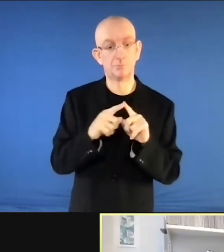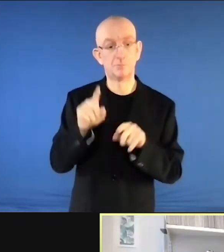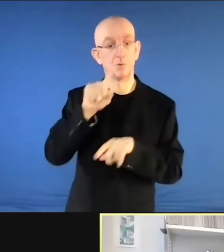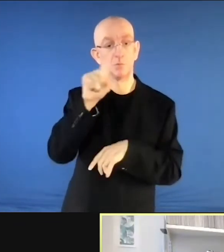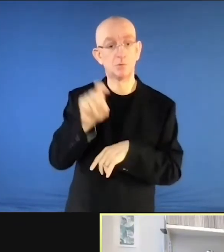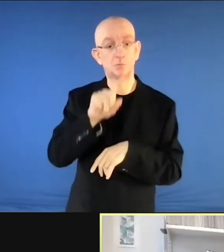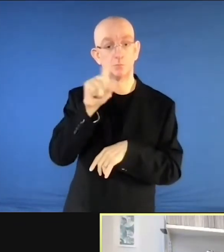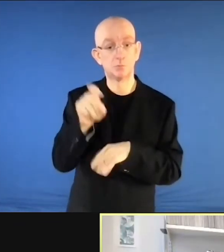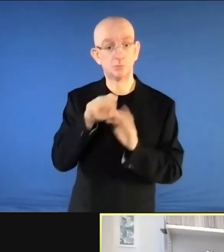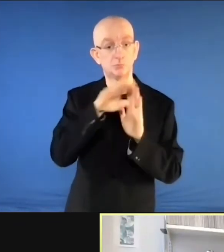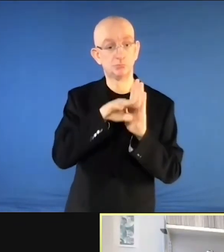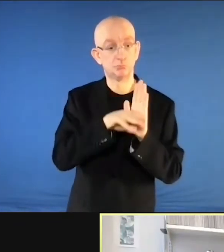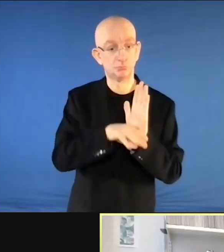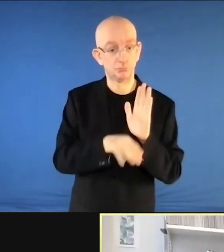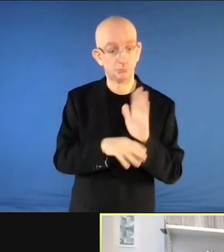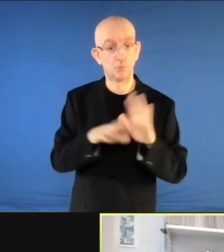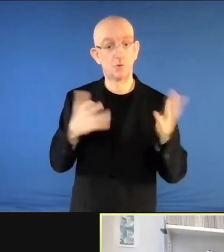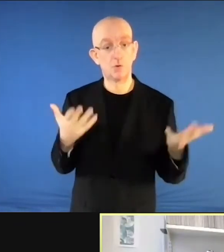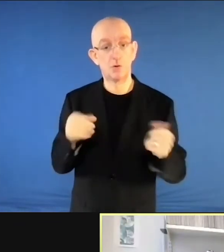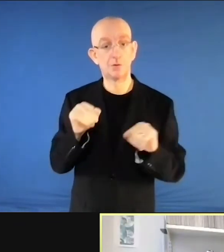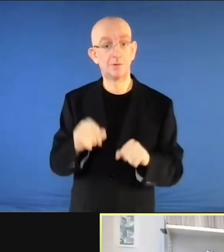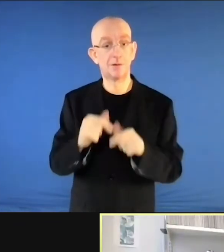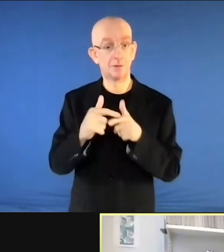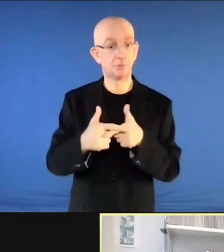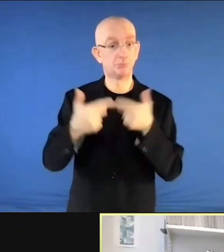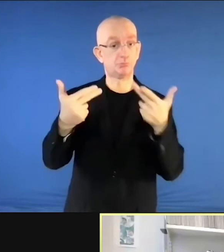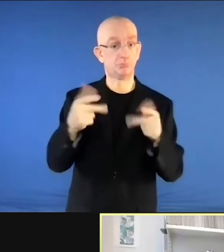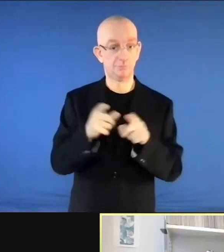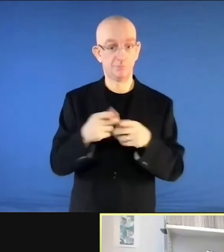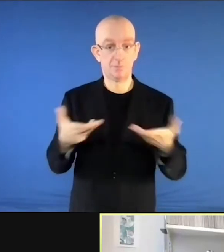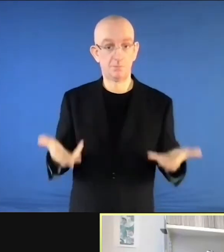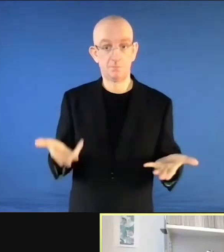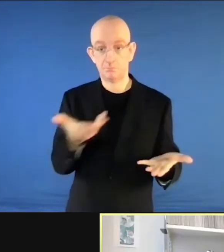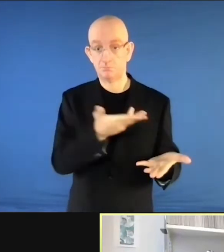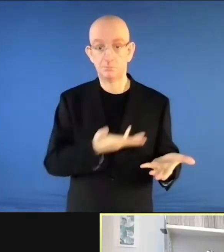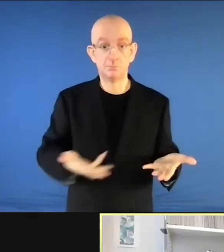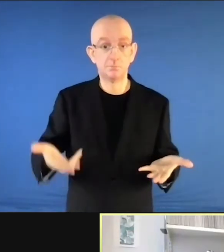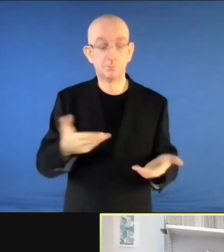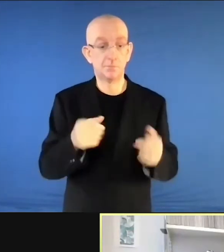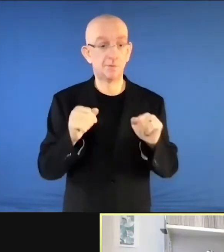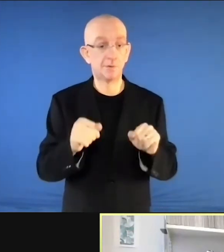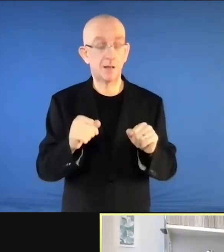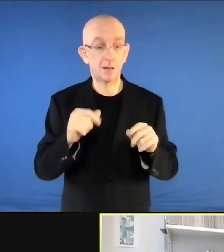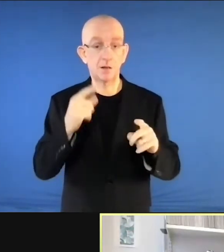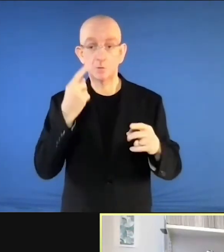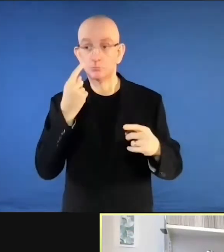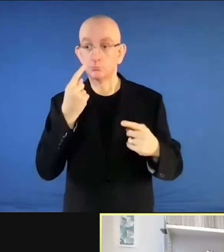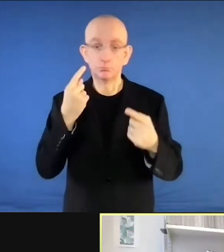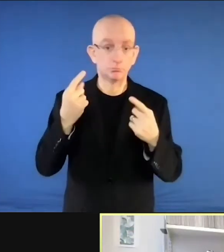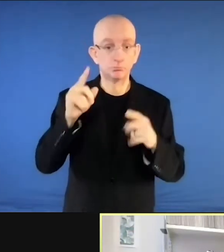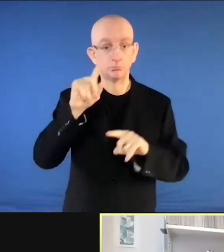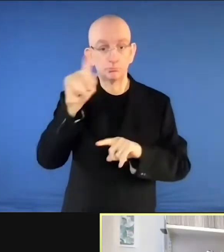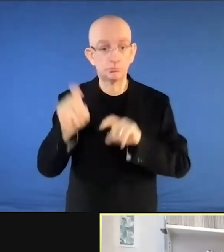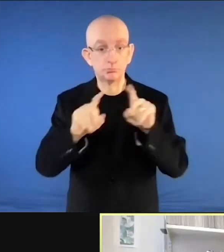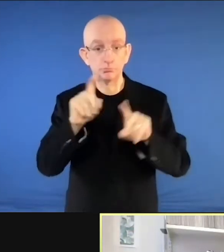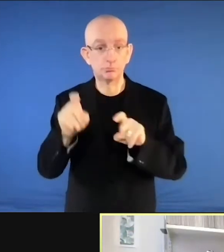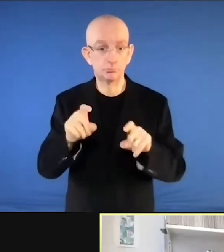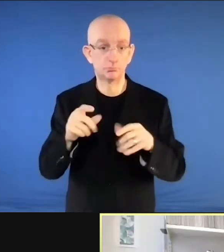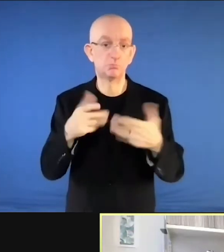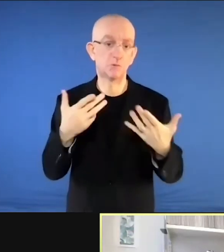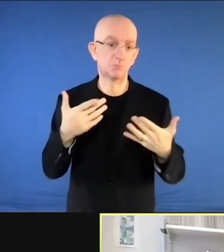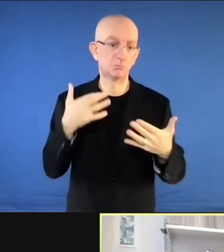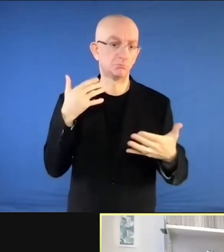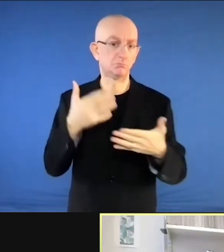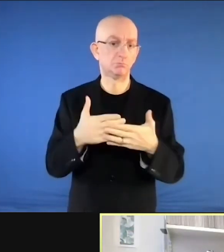end sometime soon, who knows? But it's this level of